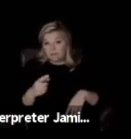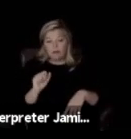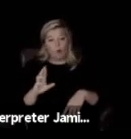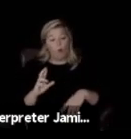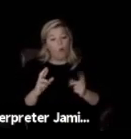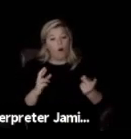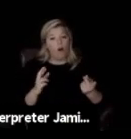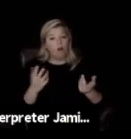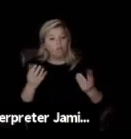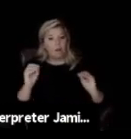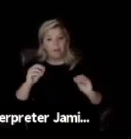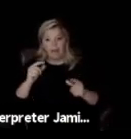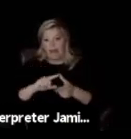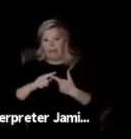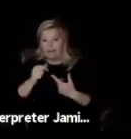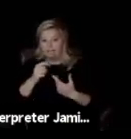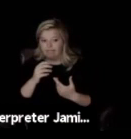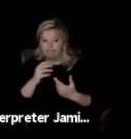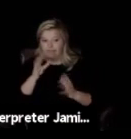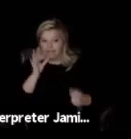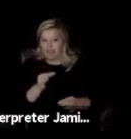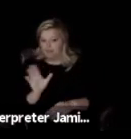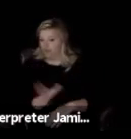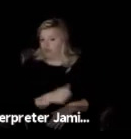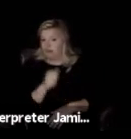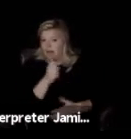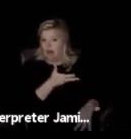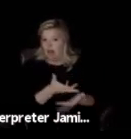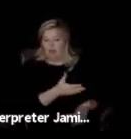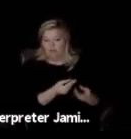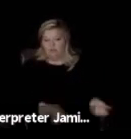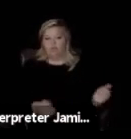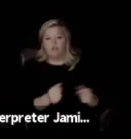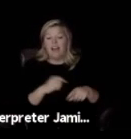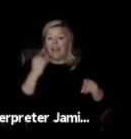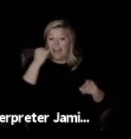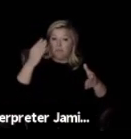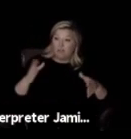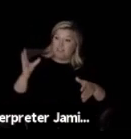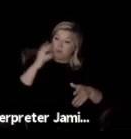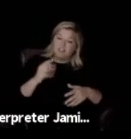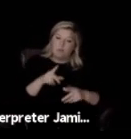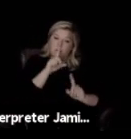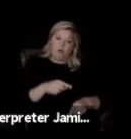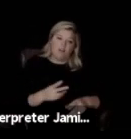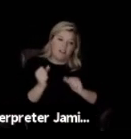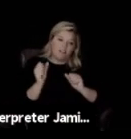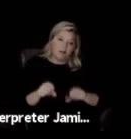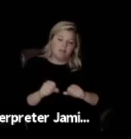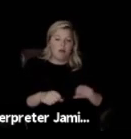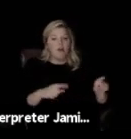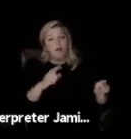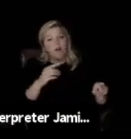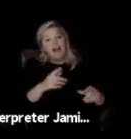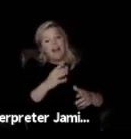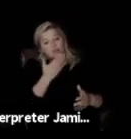didn't do anything about it. Meanwhile, workers being harassed should report it if they can. When we put a policy together, it's best to have 2 people to report it to,